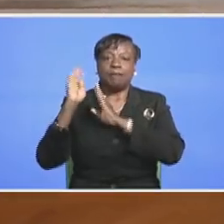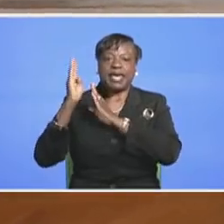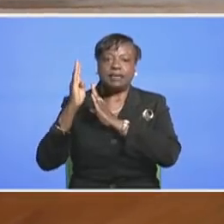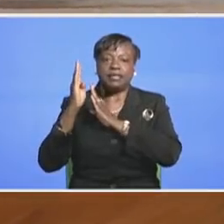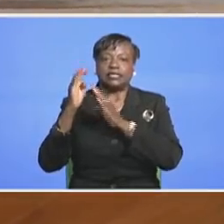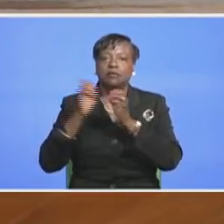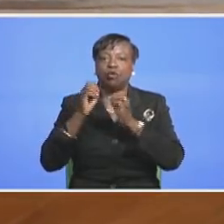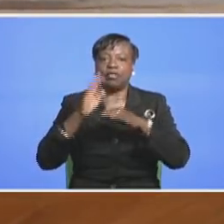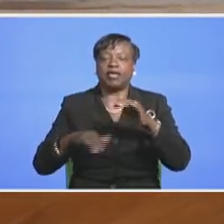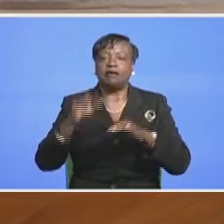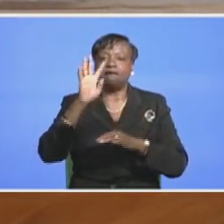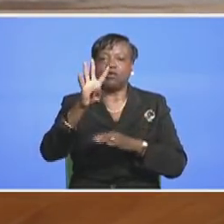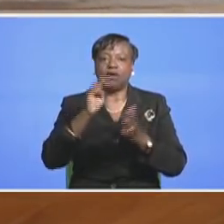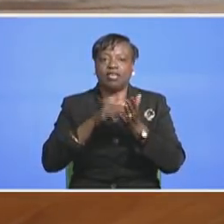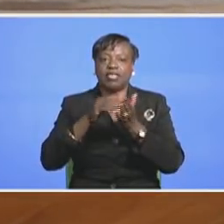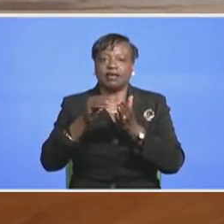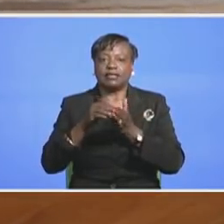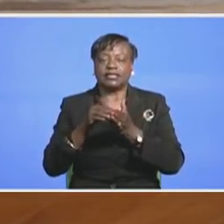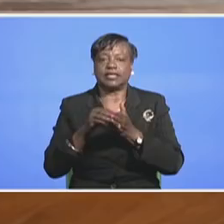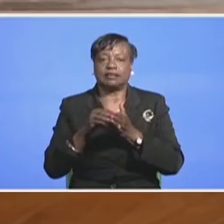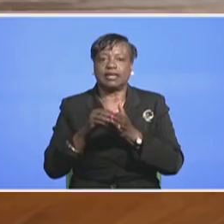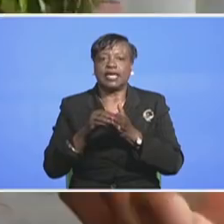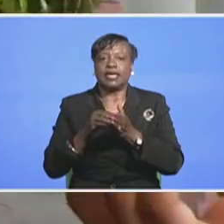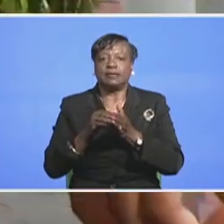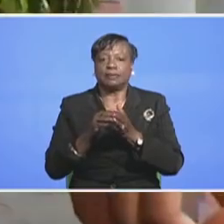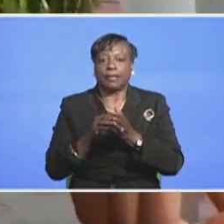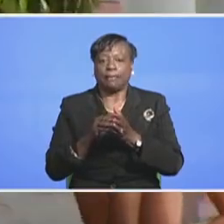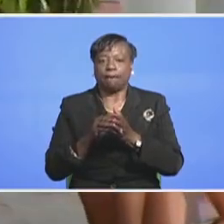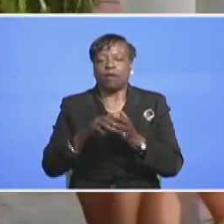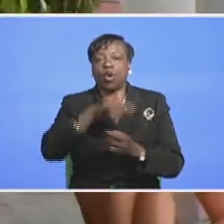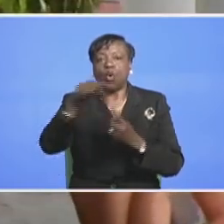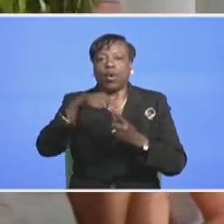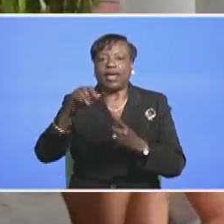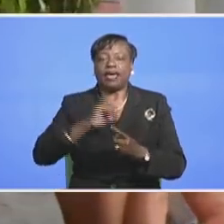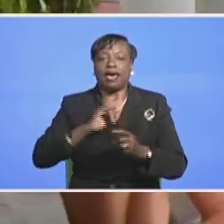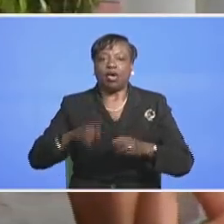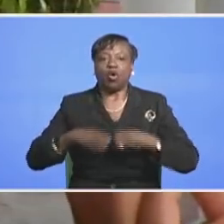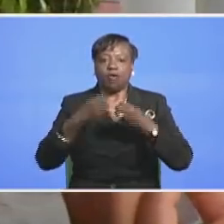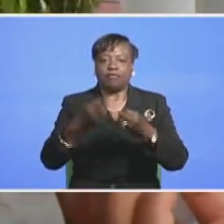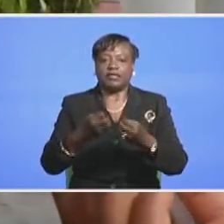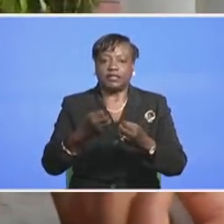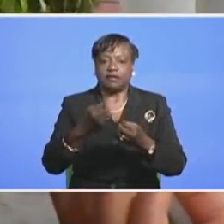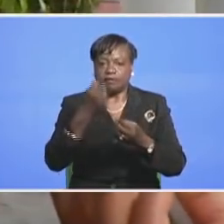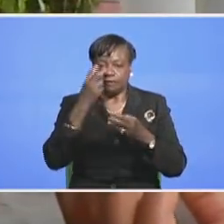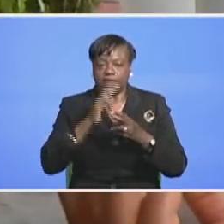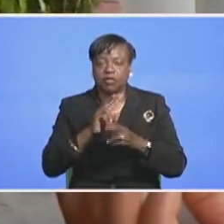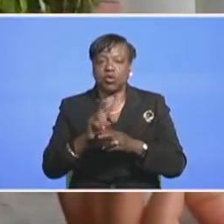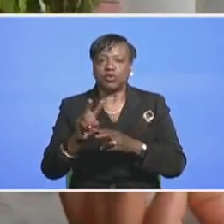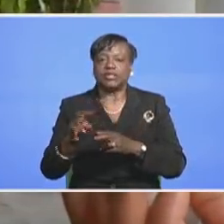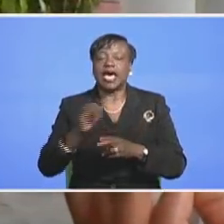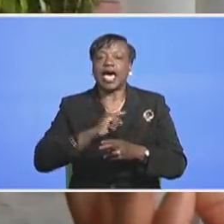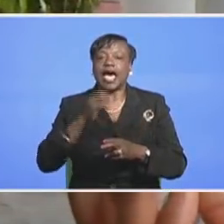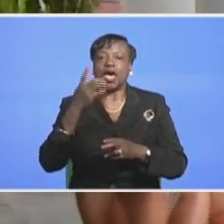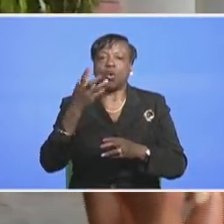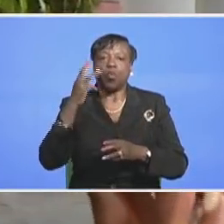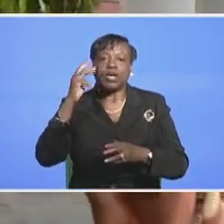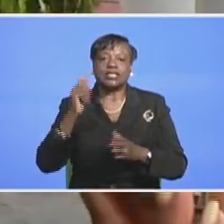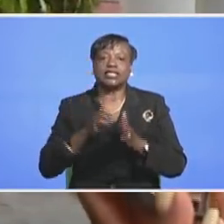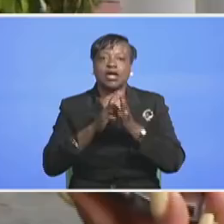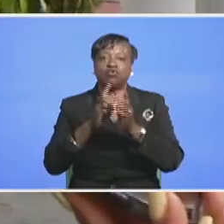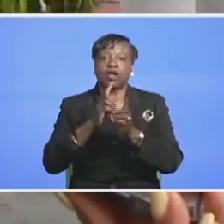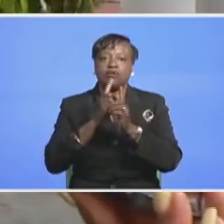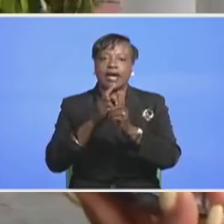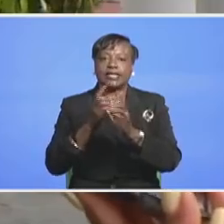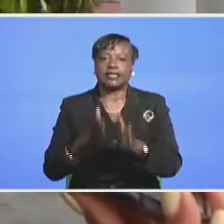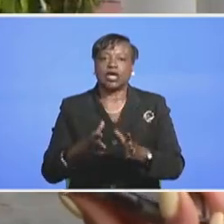says government's priority is to get Bahamians working. When I offered those views, I was the director of a company